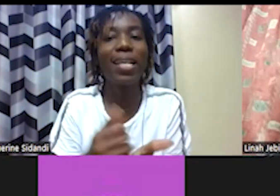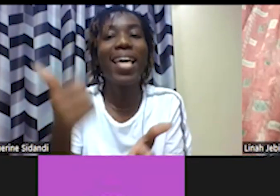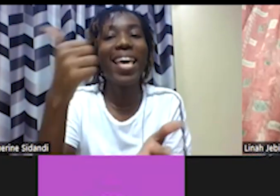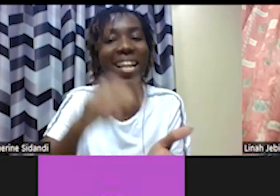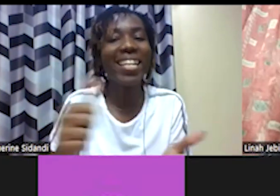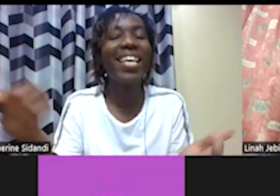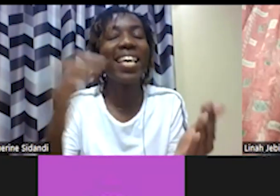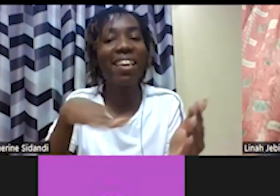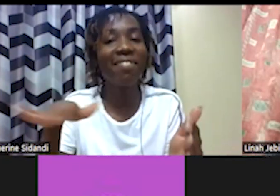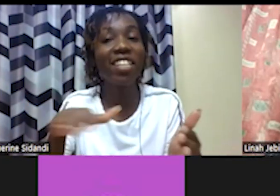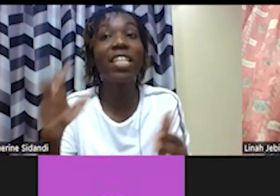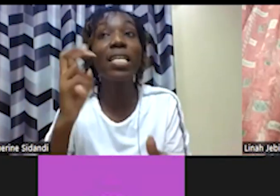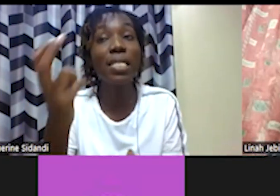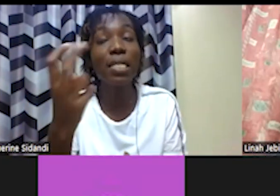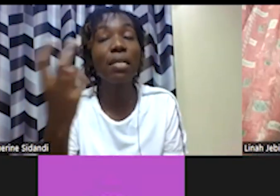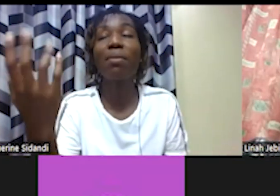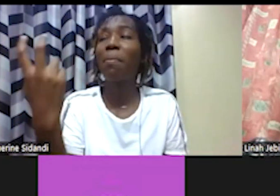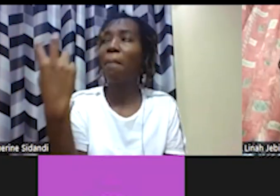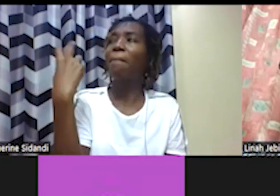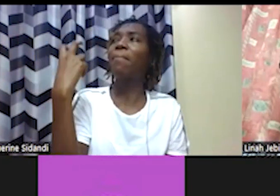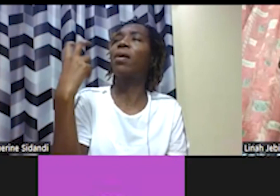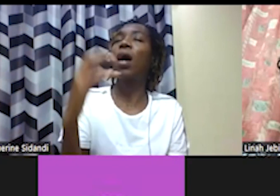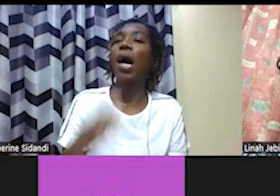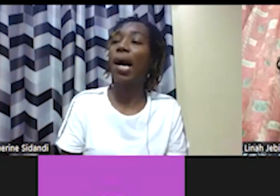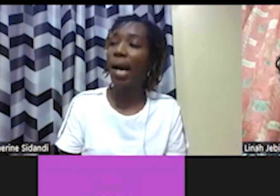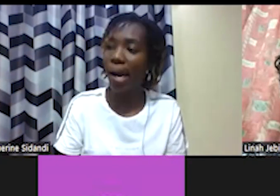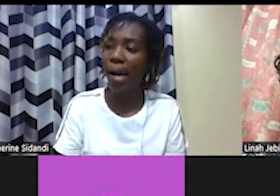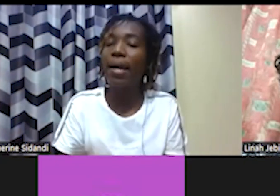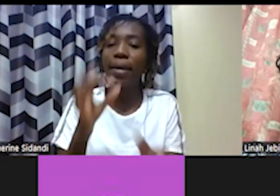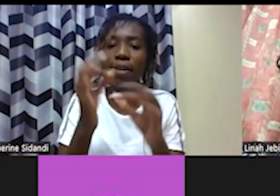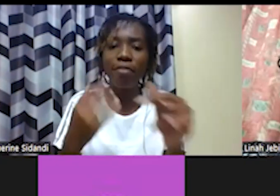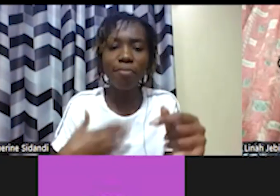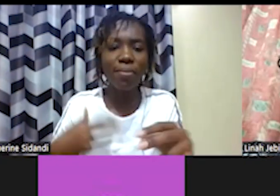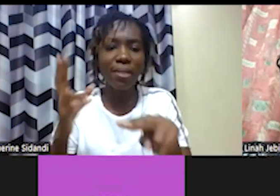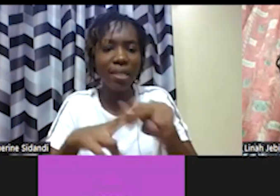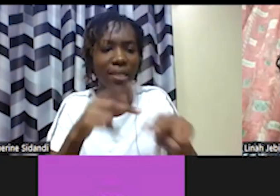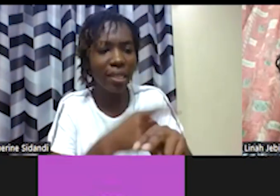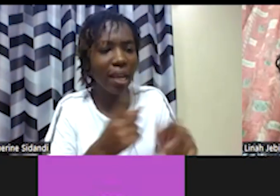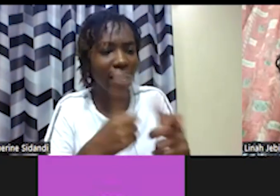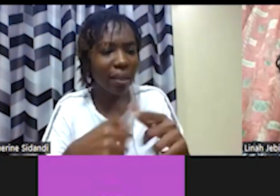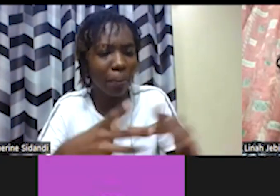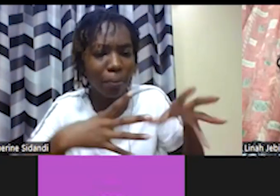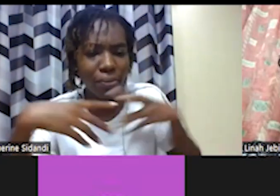back and say, what will be remembered of the person who sat on that chair?